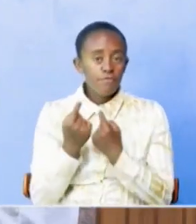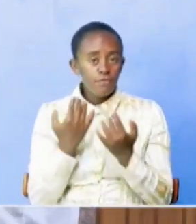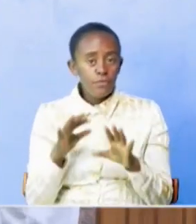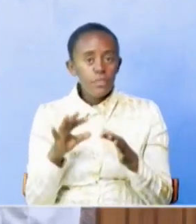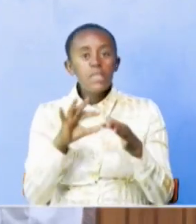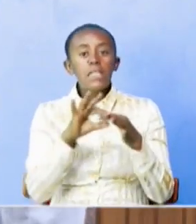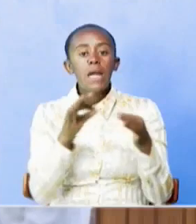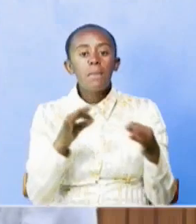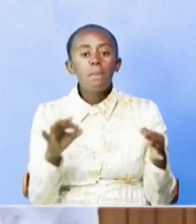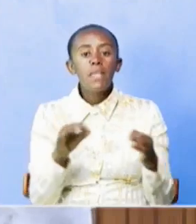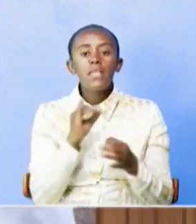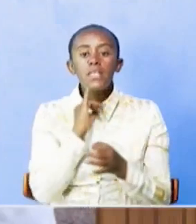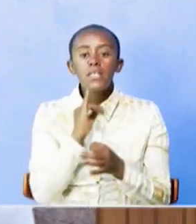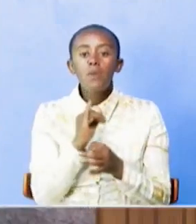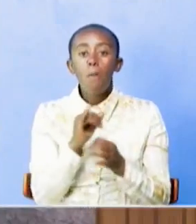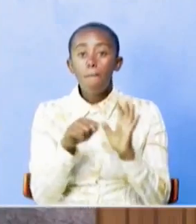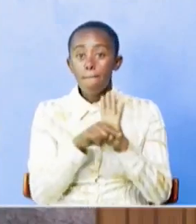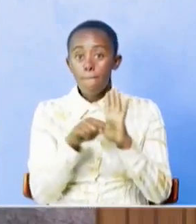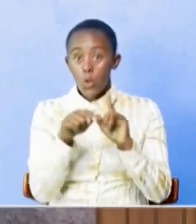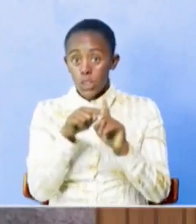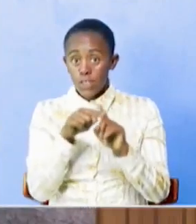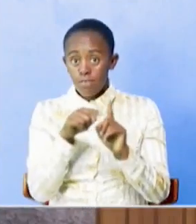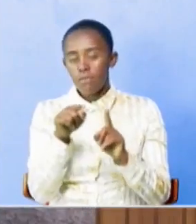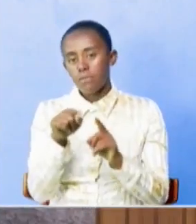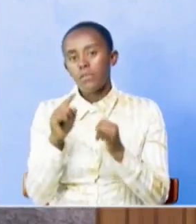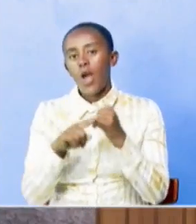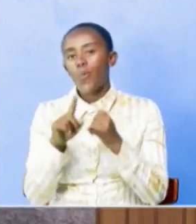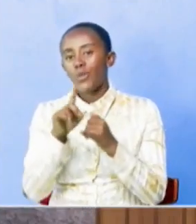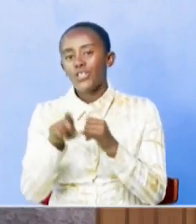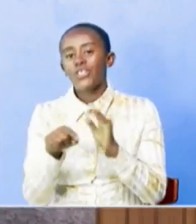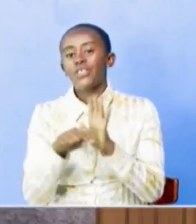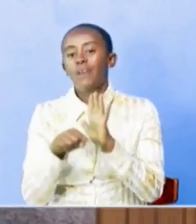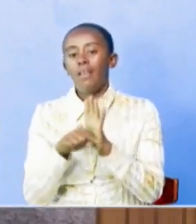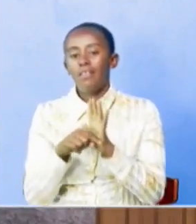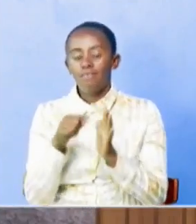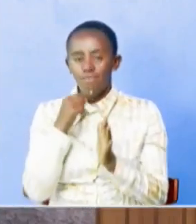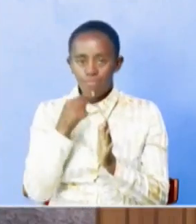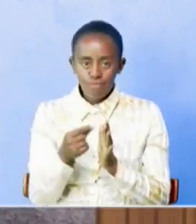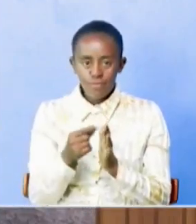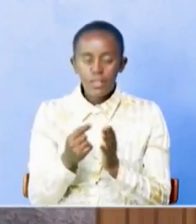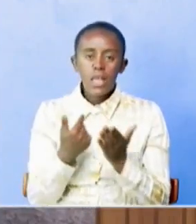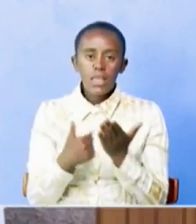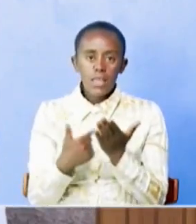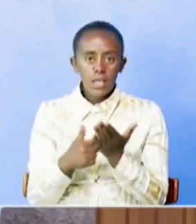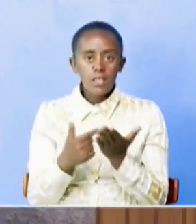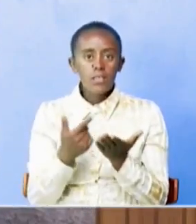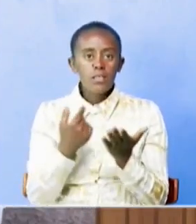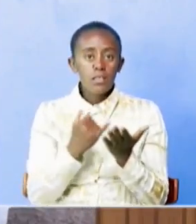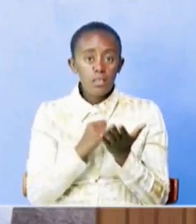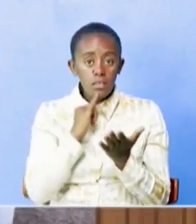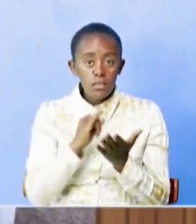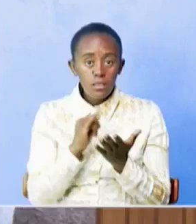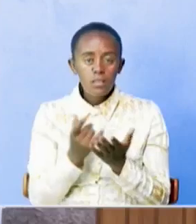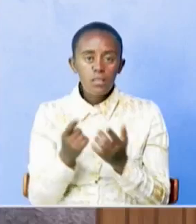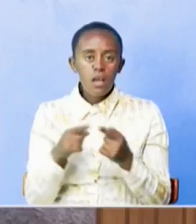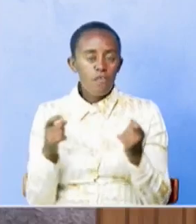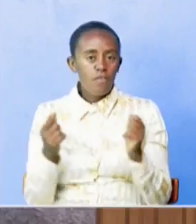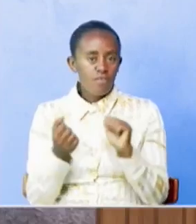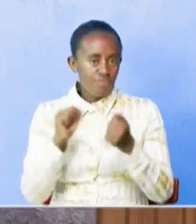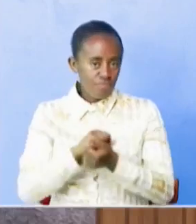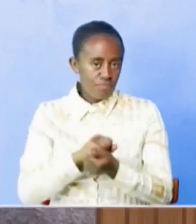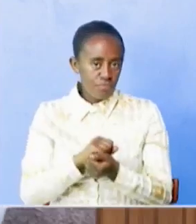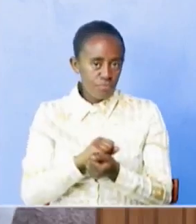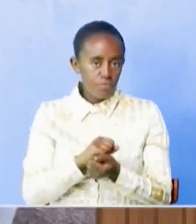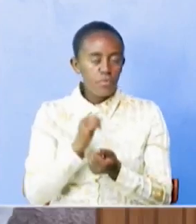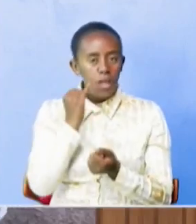is positive and then the tag question is negative. In this case, it is reversed. If